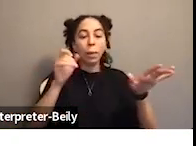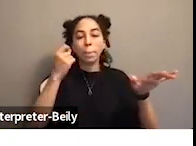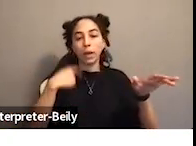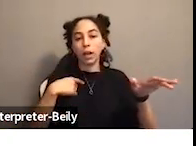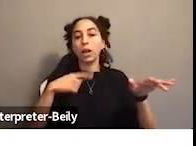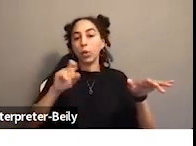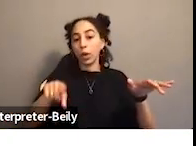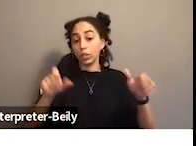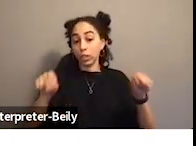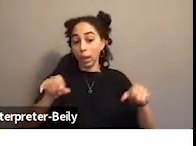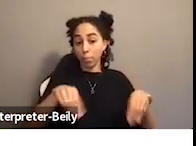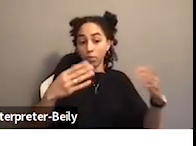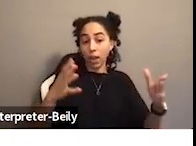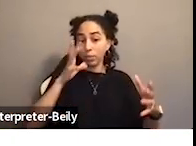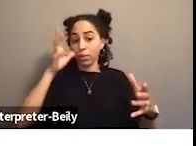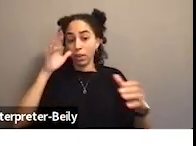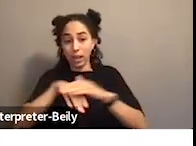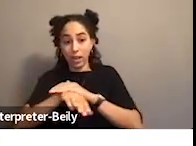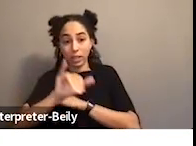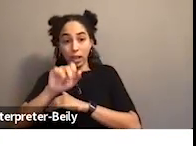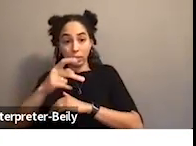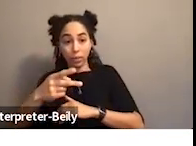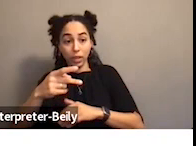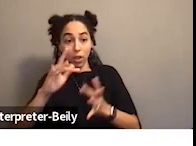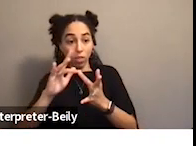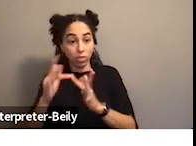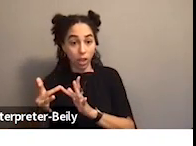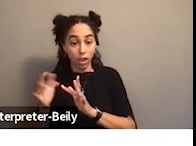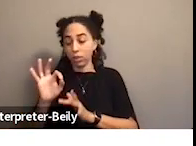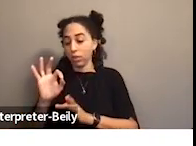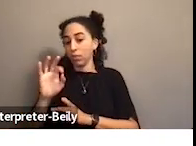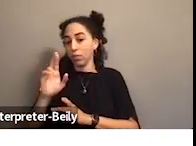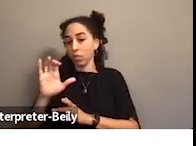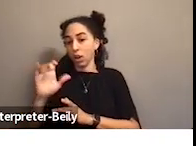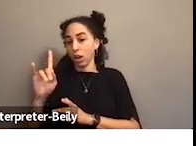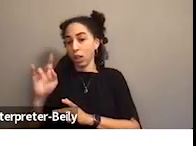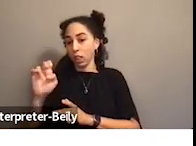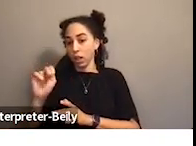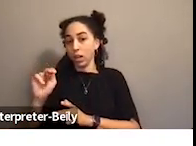can providers and parents access the ISP online in Franklin County?